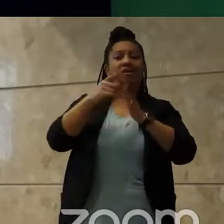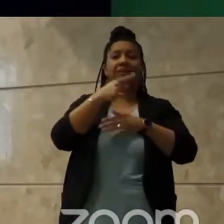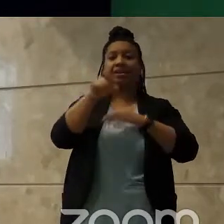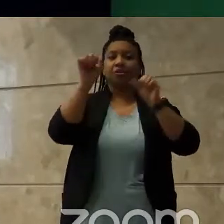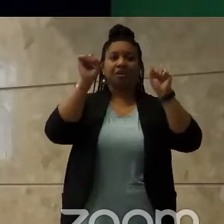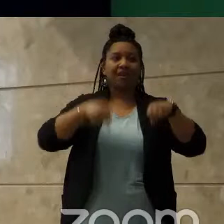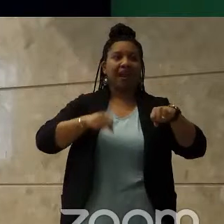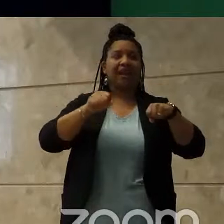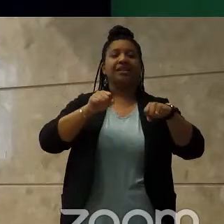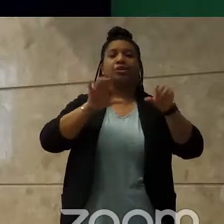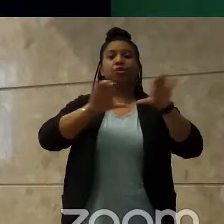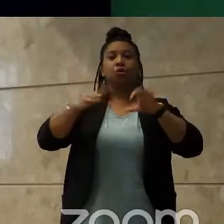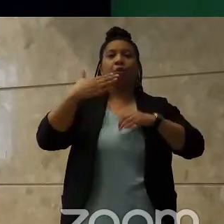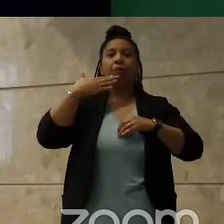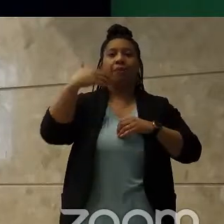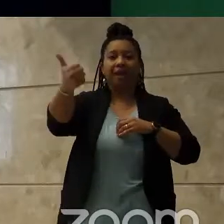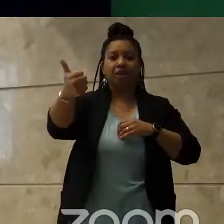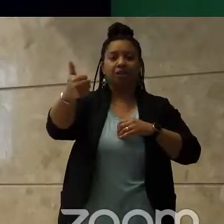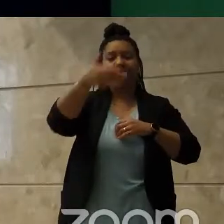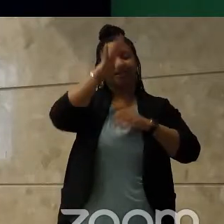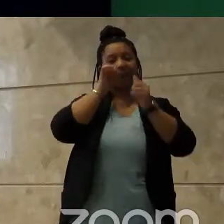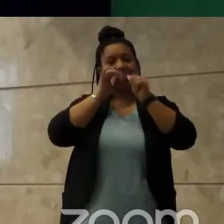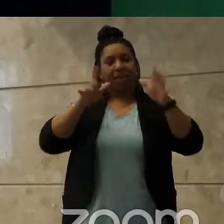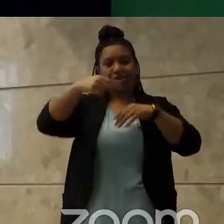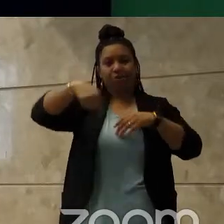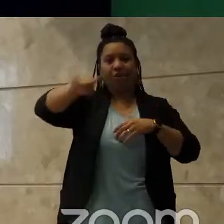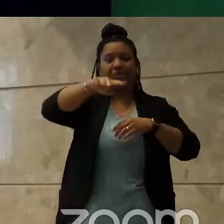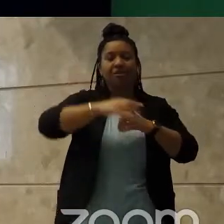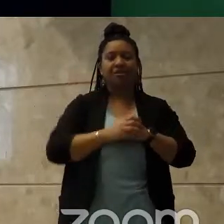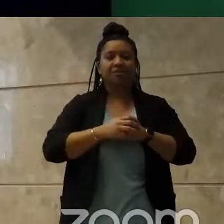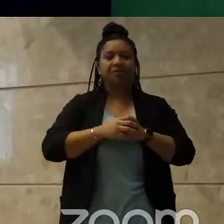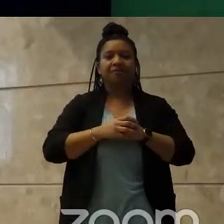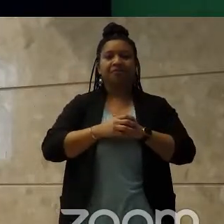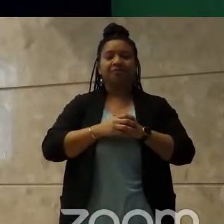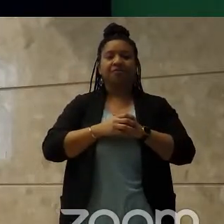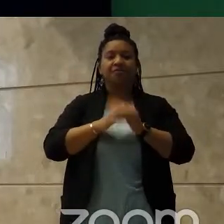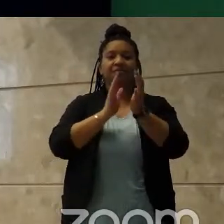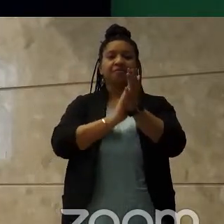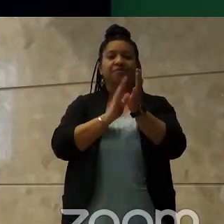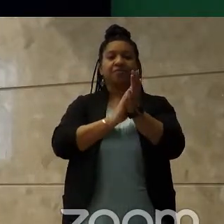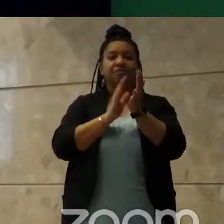be even better. God bless you all. Thank you.